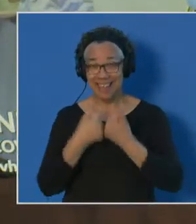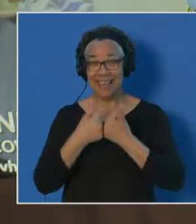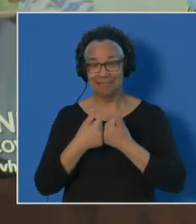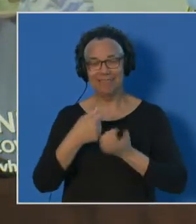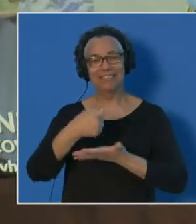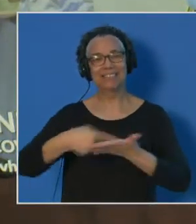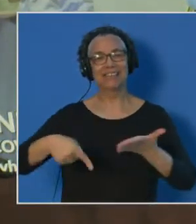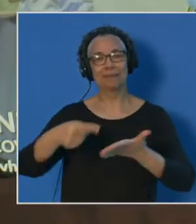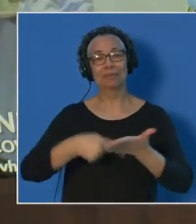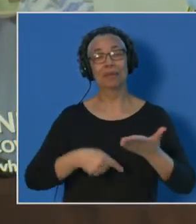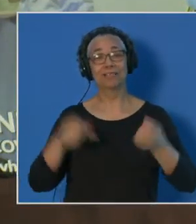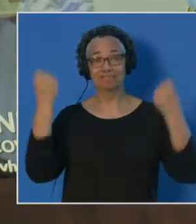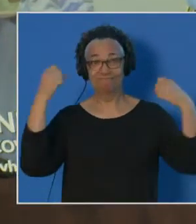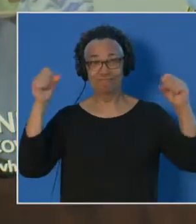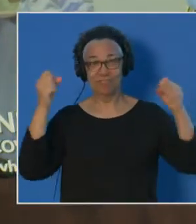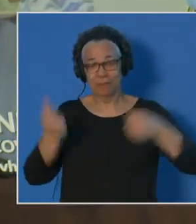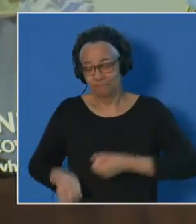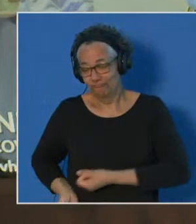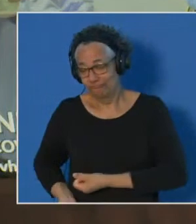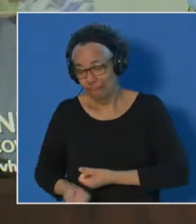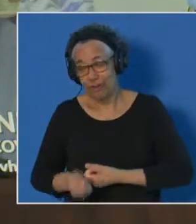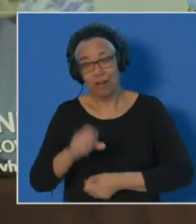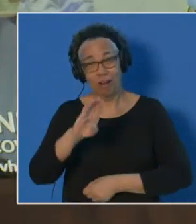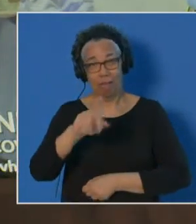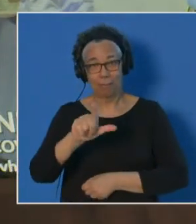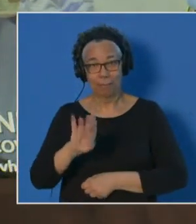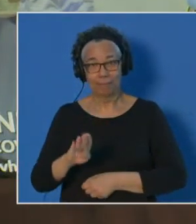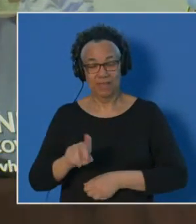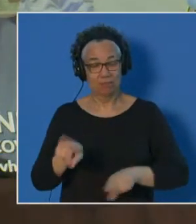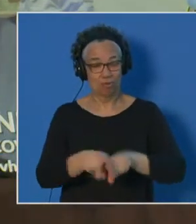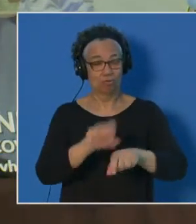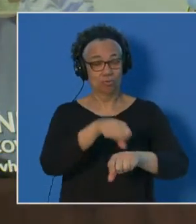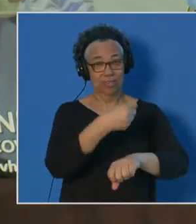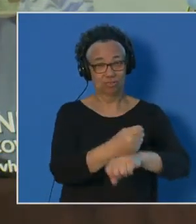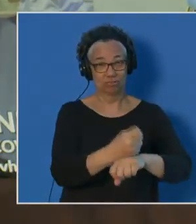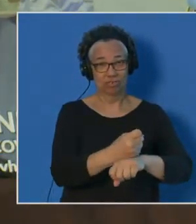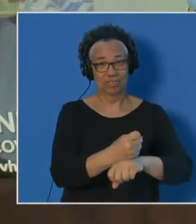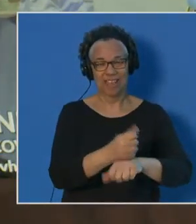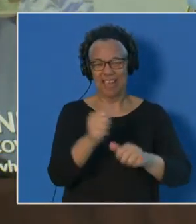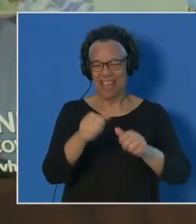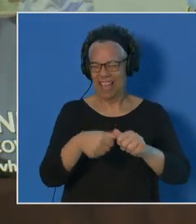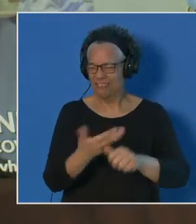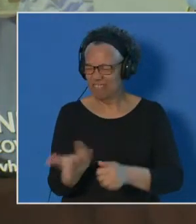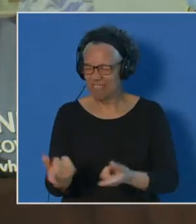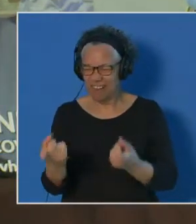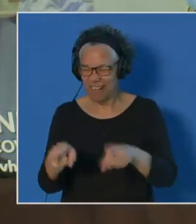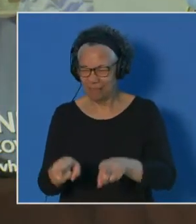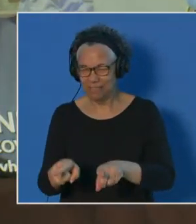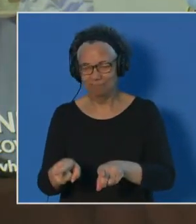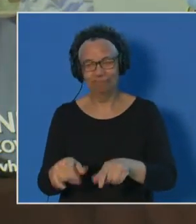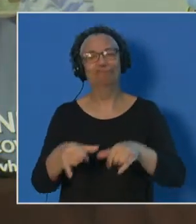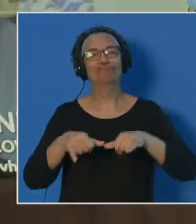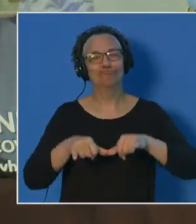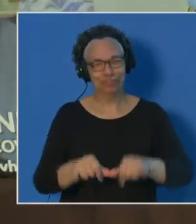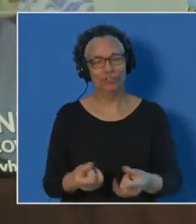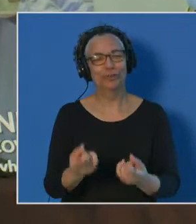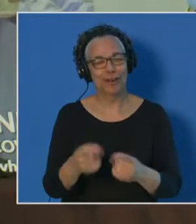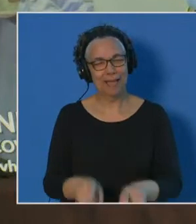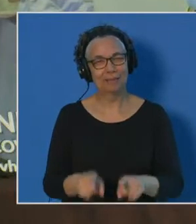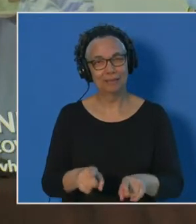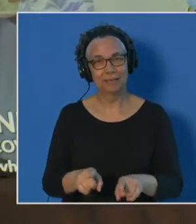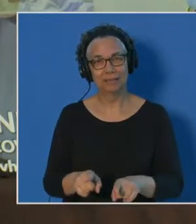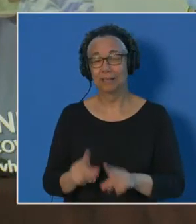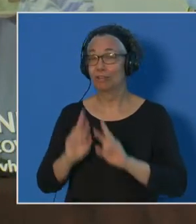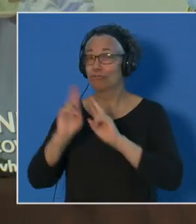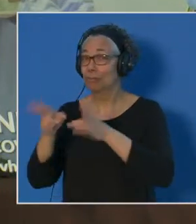the Somerset Cricket Club and the St. George's Cricket Club, but everything around it that we normally celebrate during that time is actually still a go. Great. So are